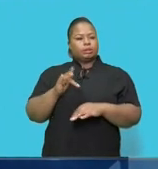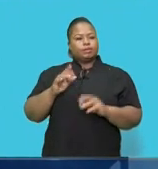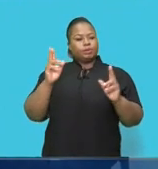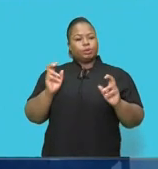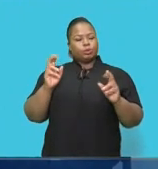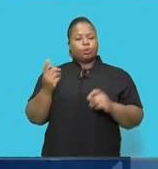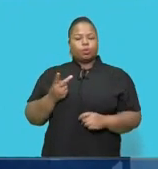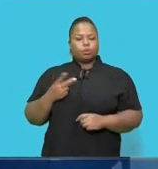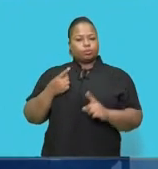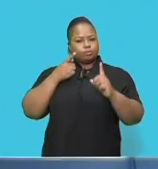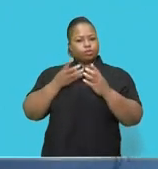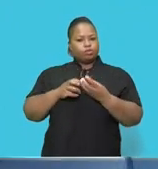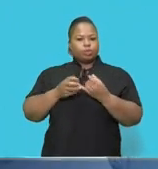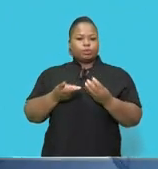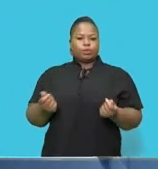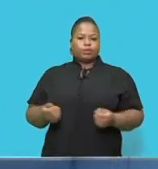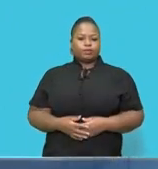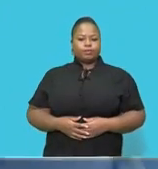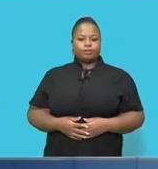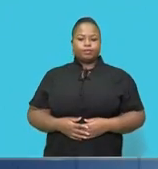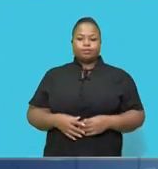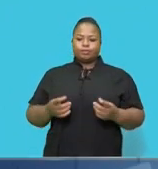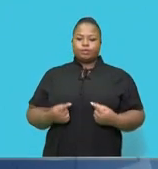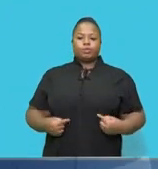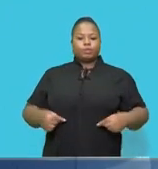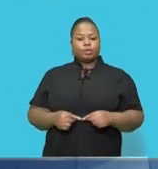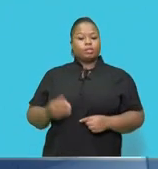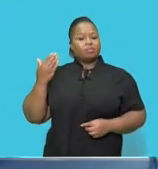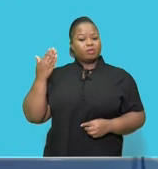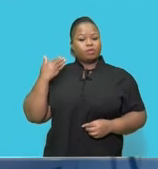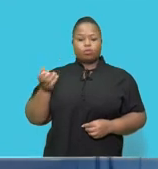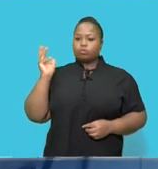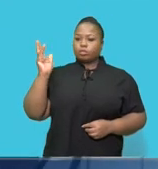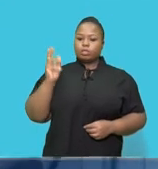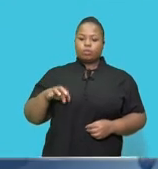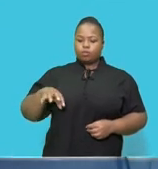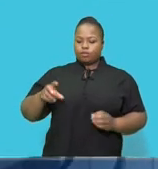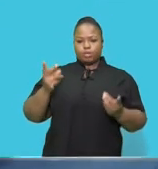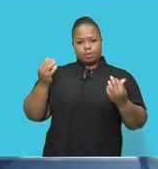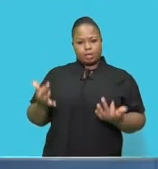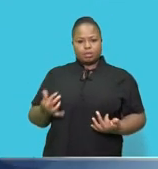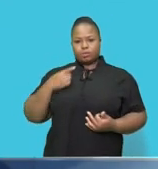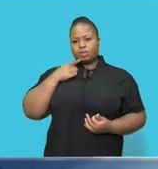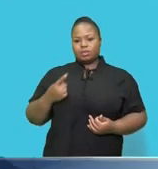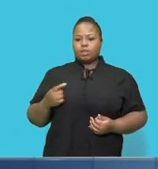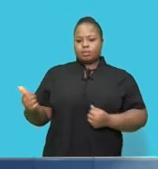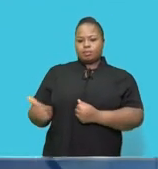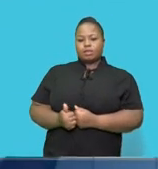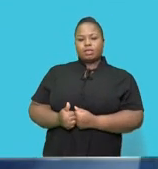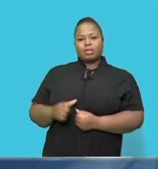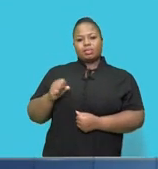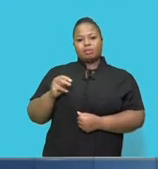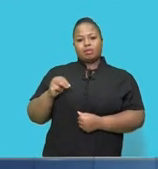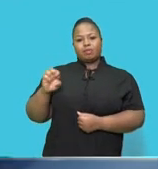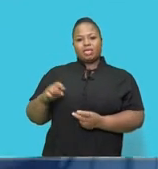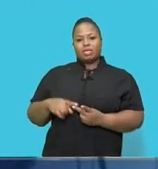nokuza nezisombululo. We have already said when we were presenting the provincial budget that we want to partner with small, medium, micro enterprises,